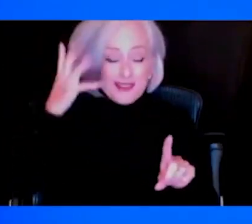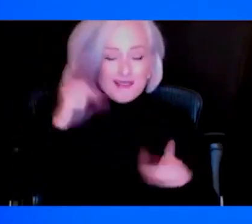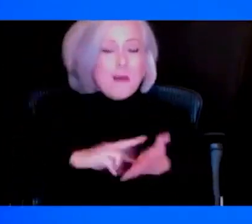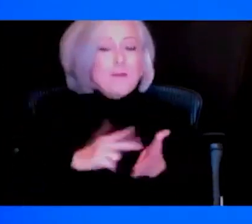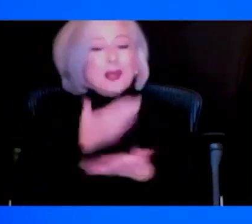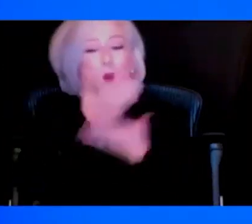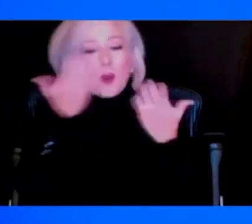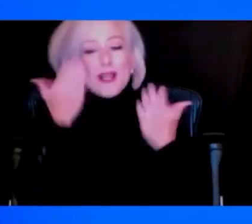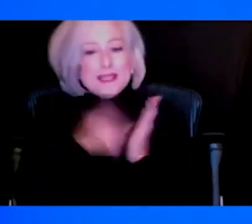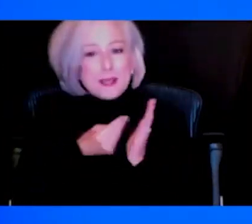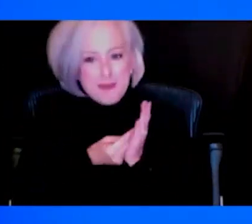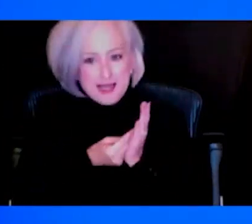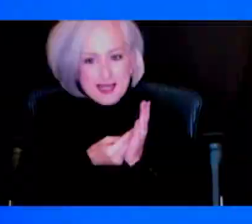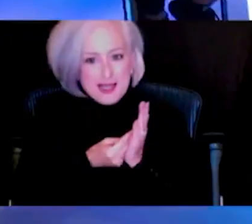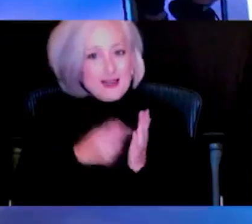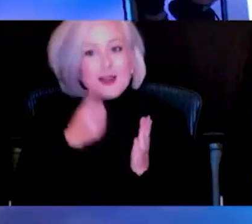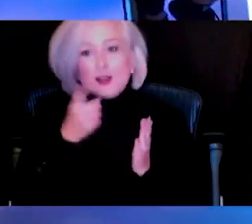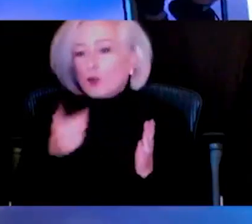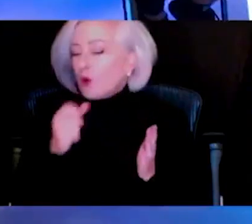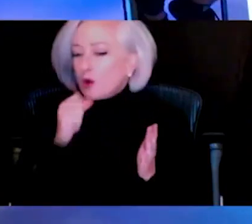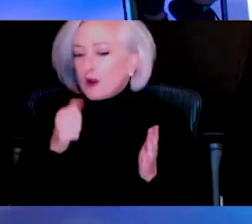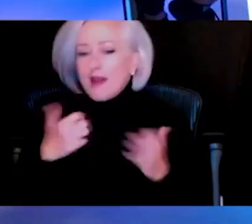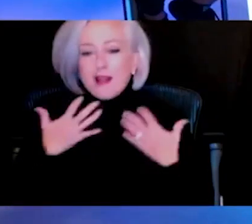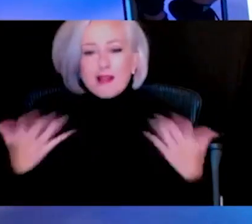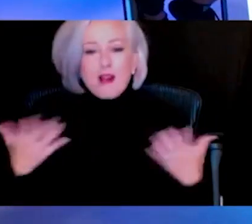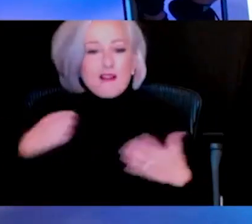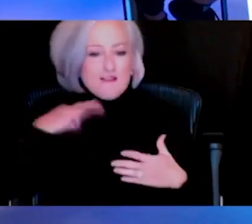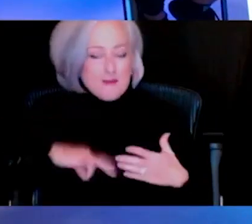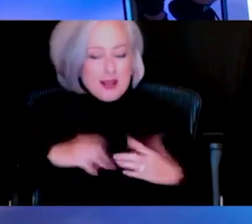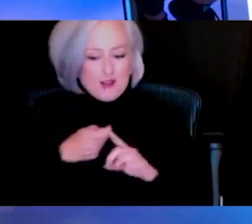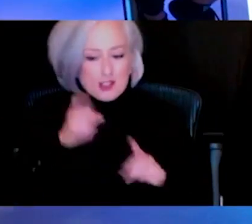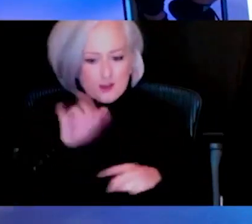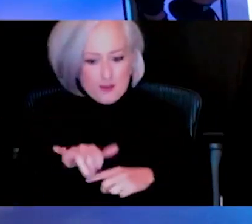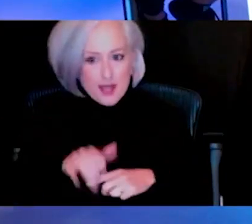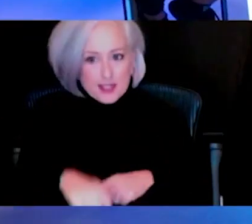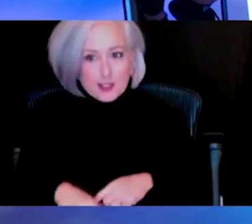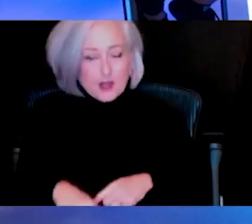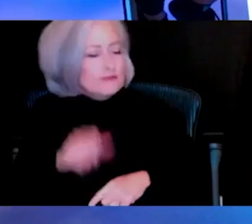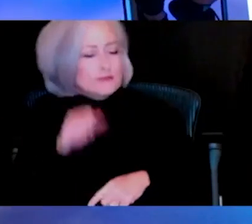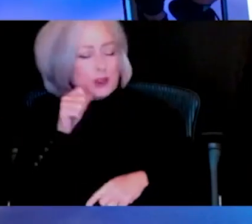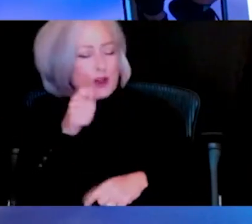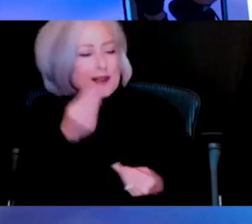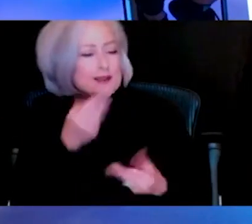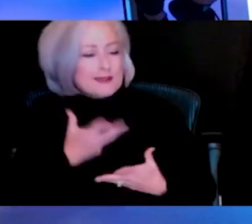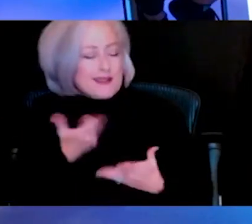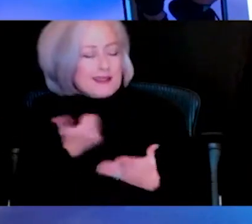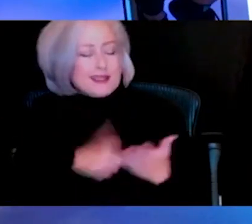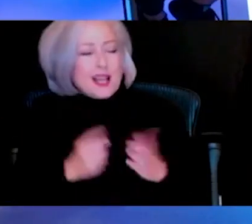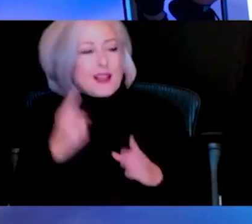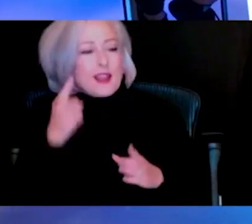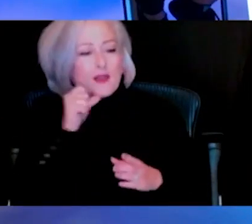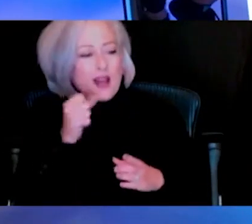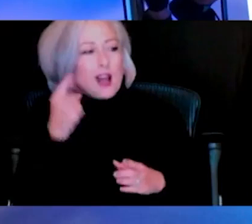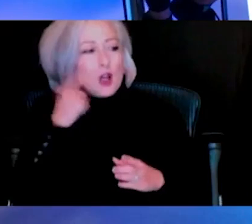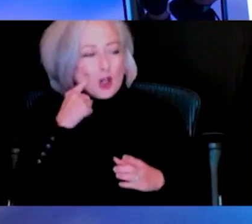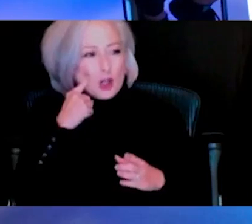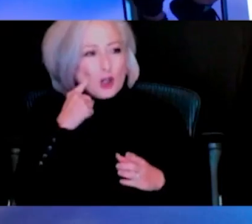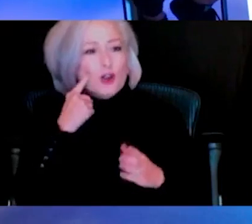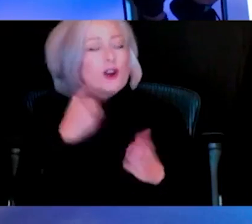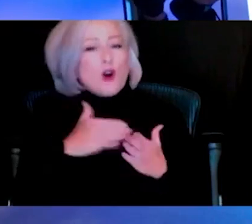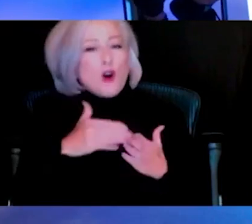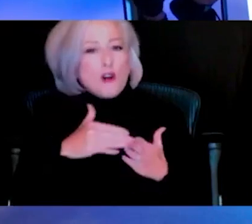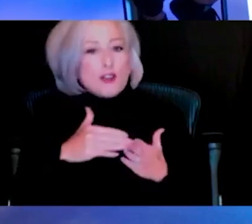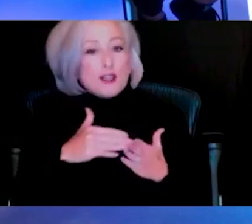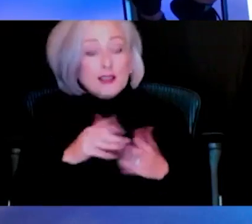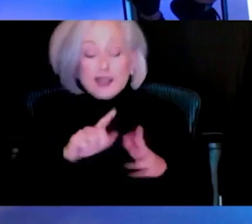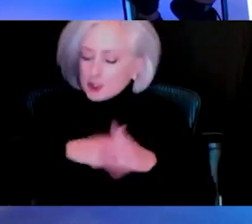of many of the procedures you're doing. So you're not going to really tell us anything that we have not heard a million times, which is it really all starts with the sun. The sun is a beautiful,